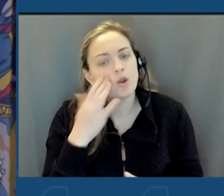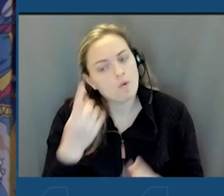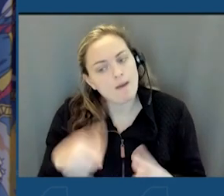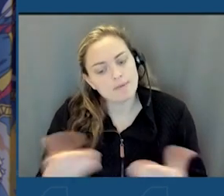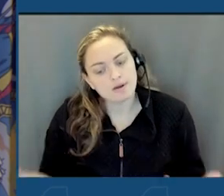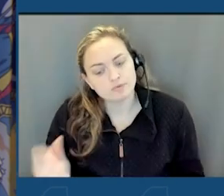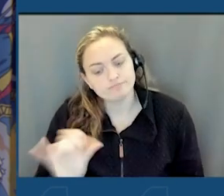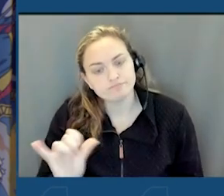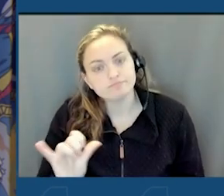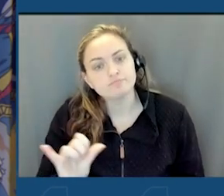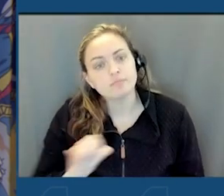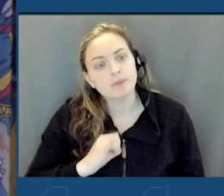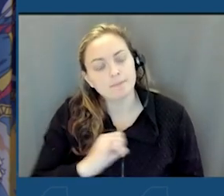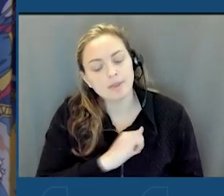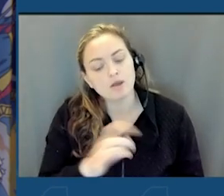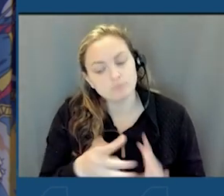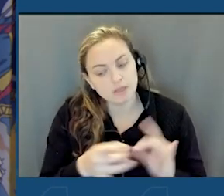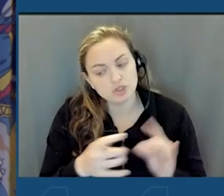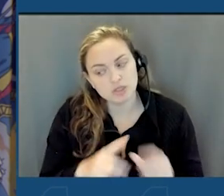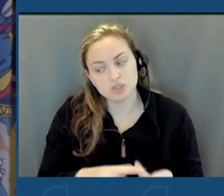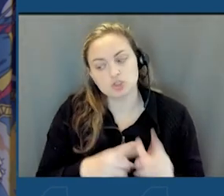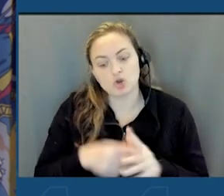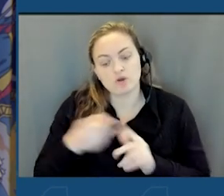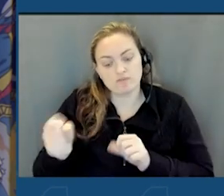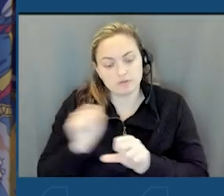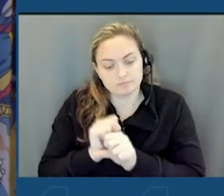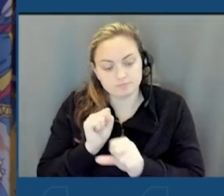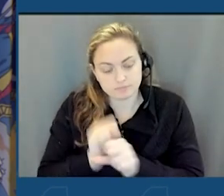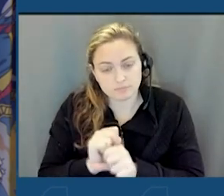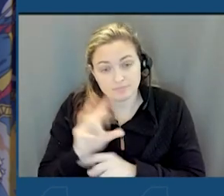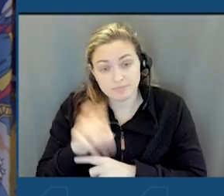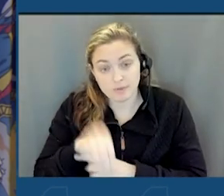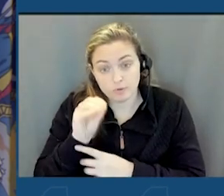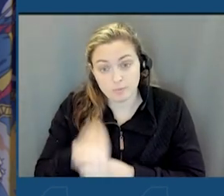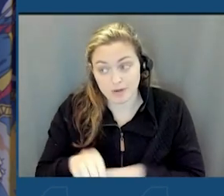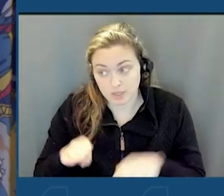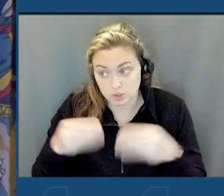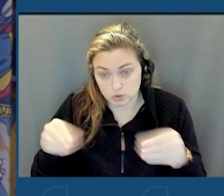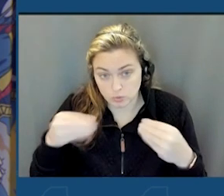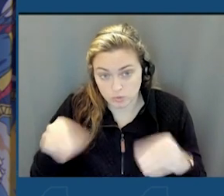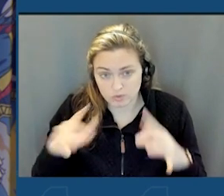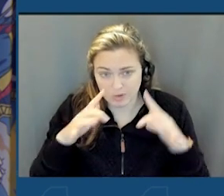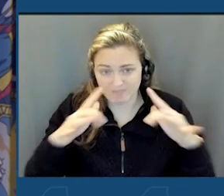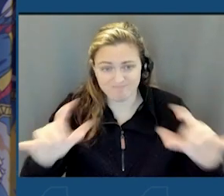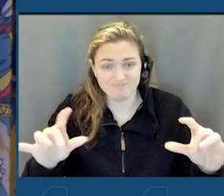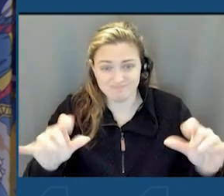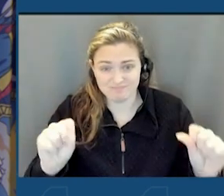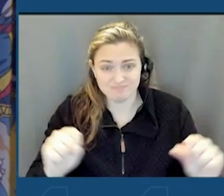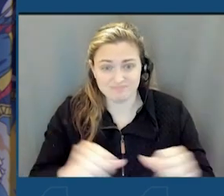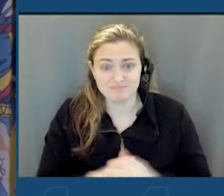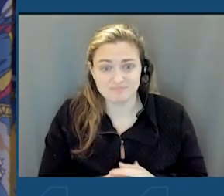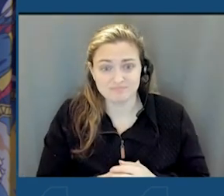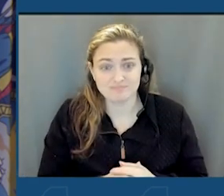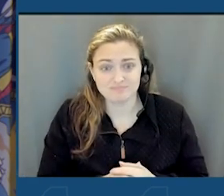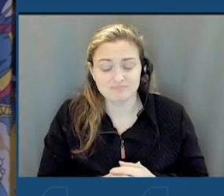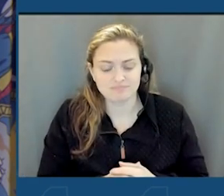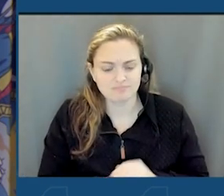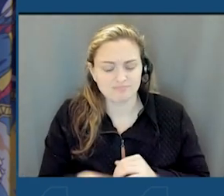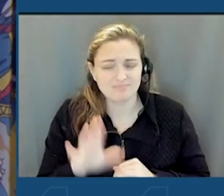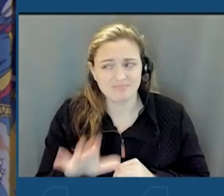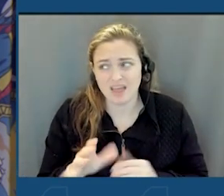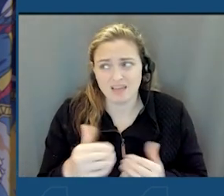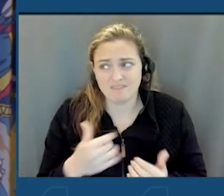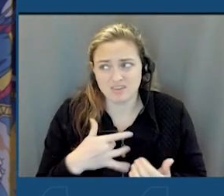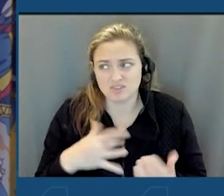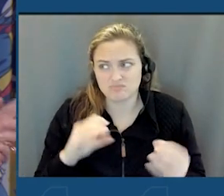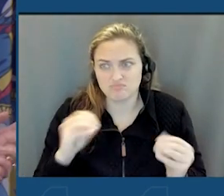mayor said at the beginning of his term, 50% of the storefronts were vacant space. And that's a hopeless situation, and I